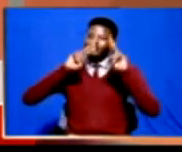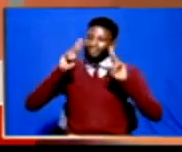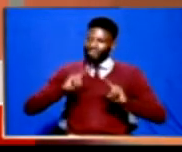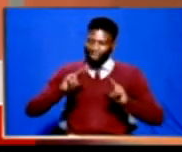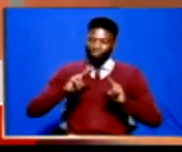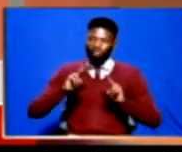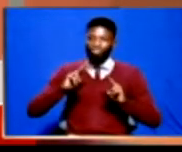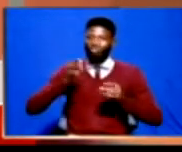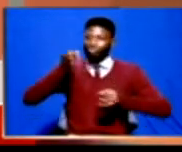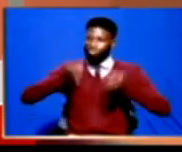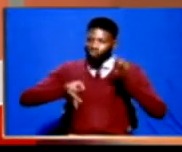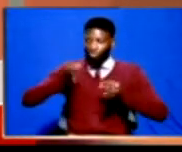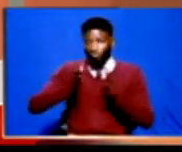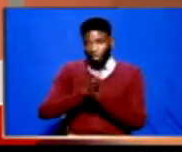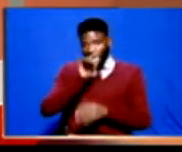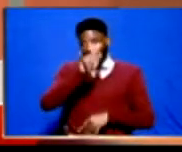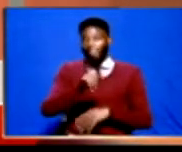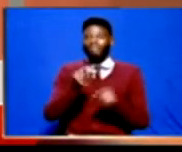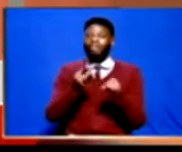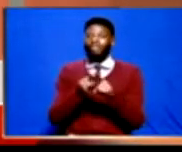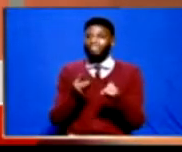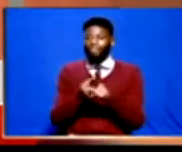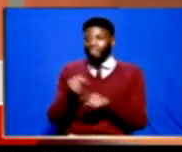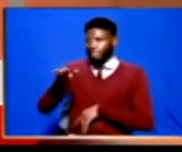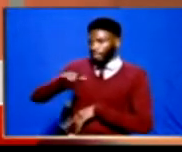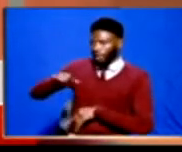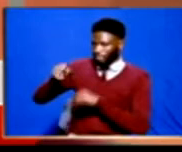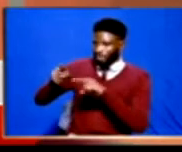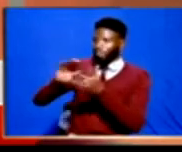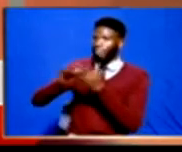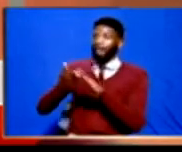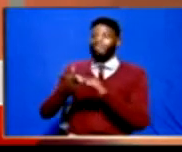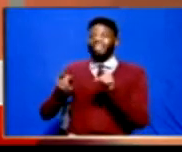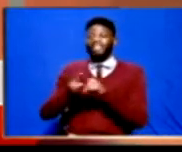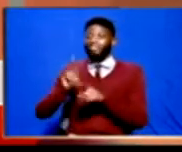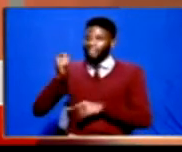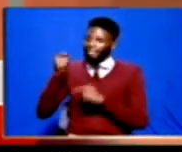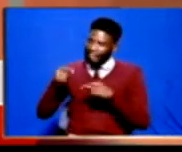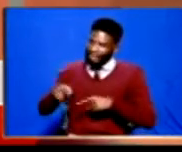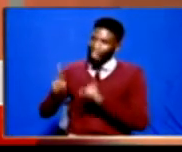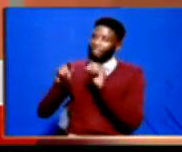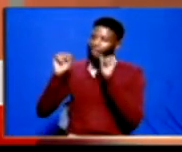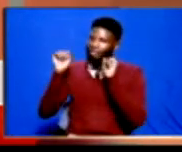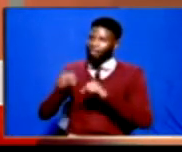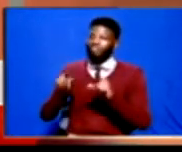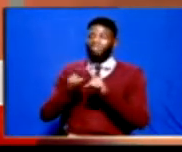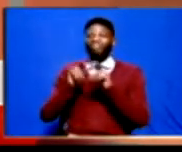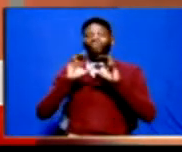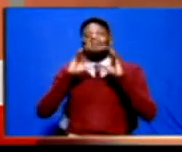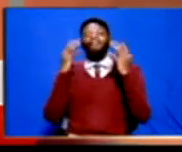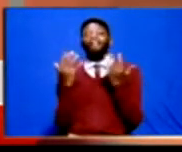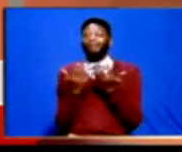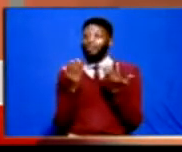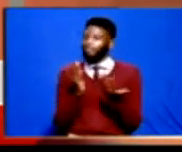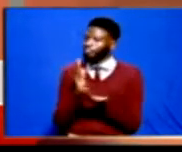And with that, then the area became available for Kenya now to be able to present to the world. This